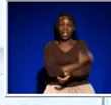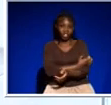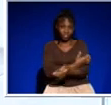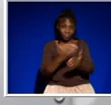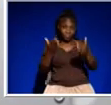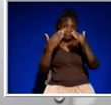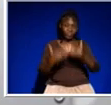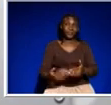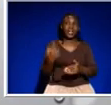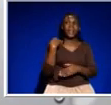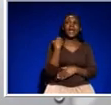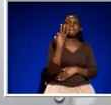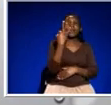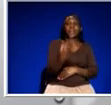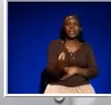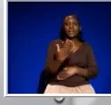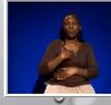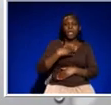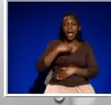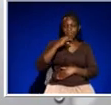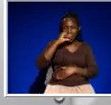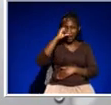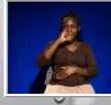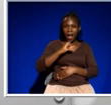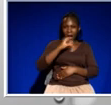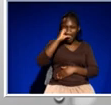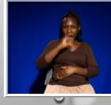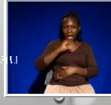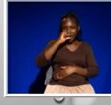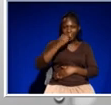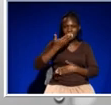three, we have gaseous exchange.